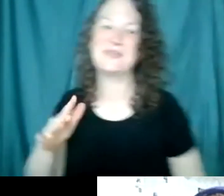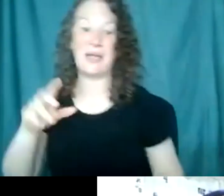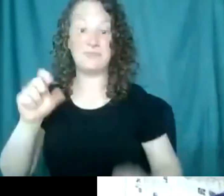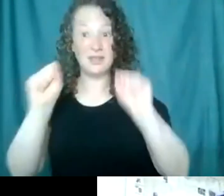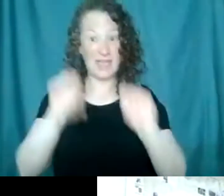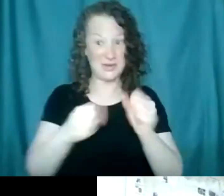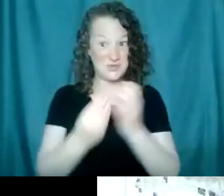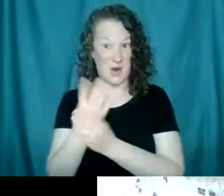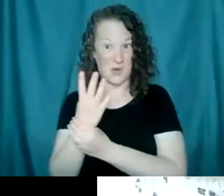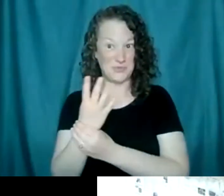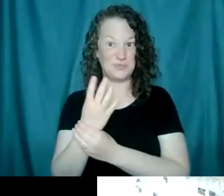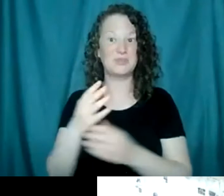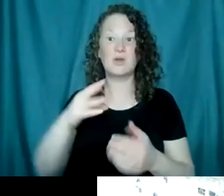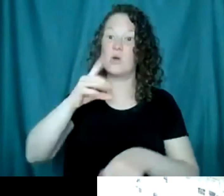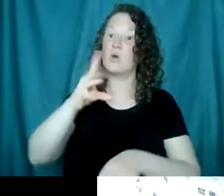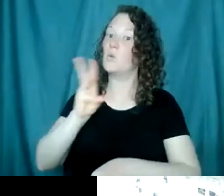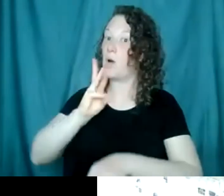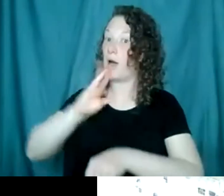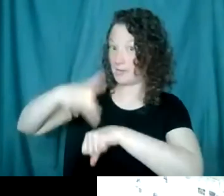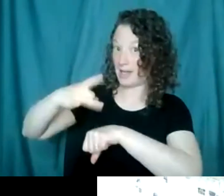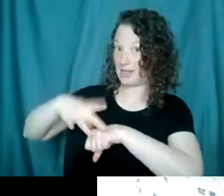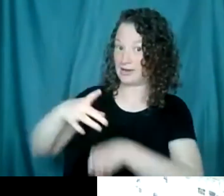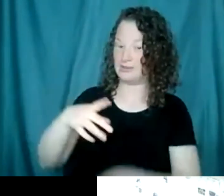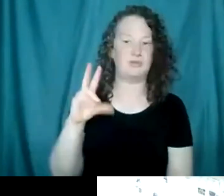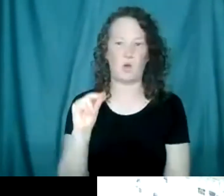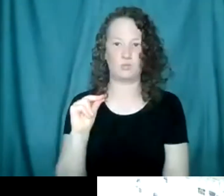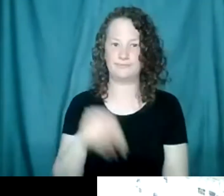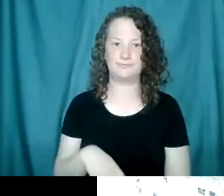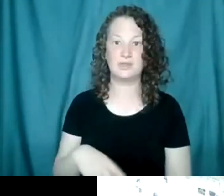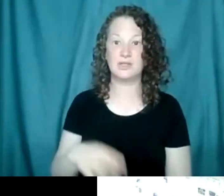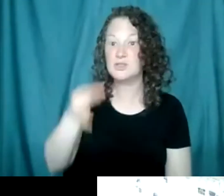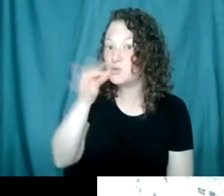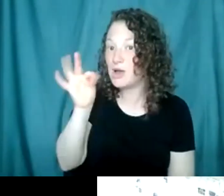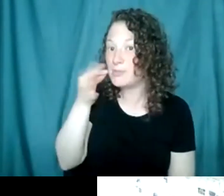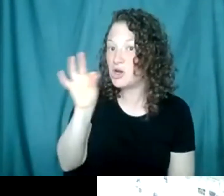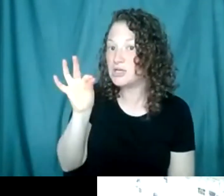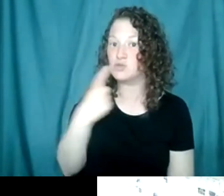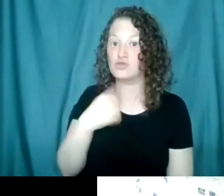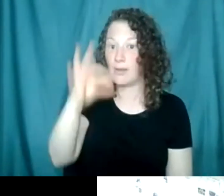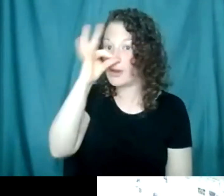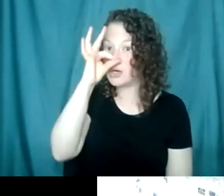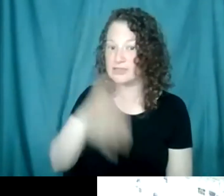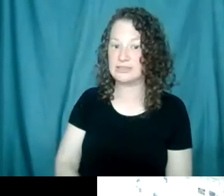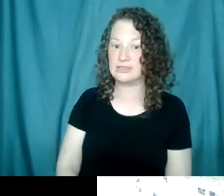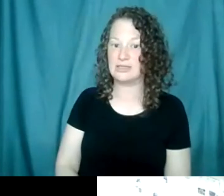it? Watermelon. No. Strawberries.